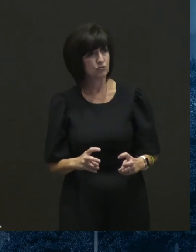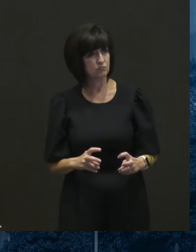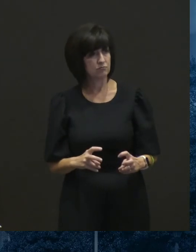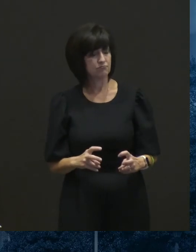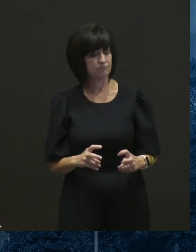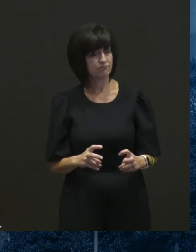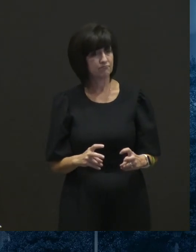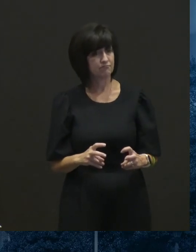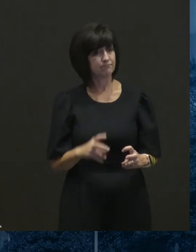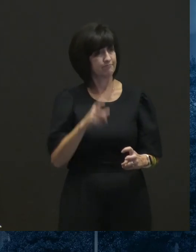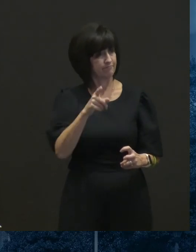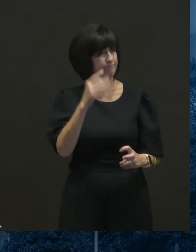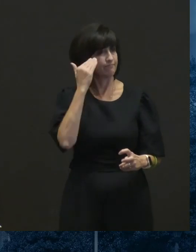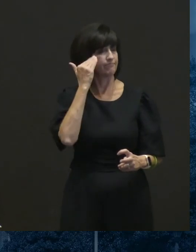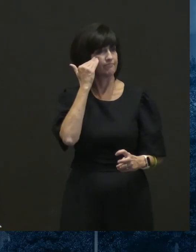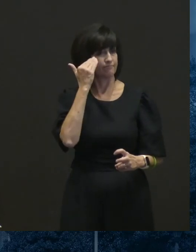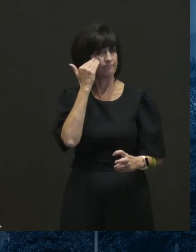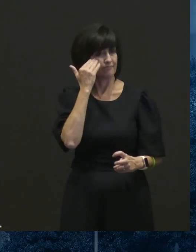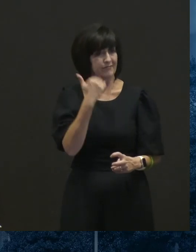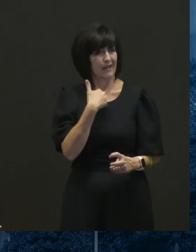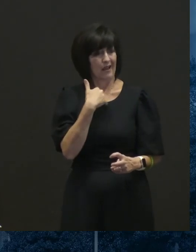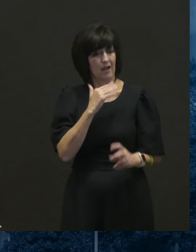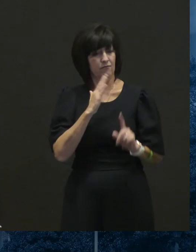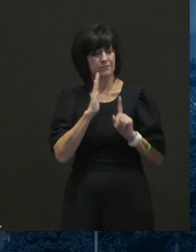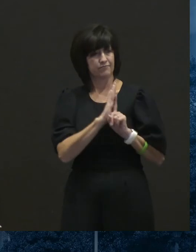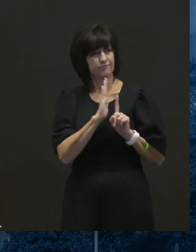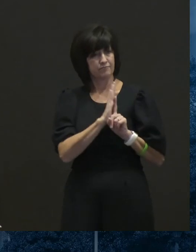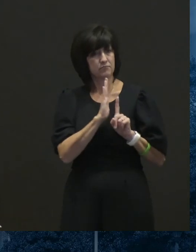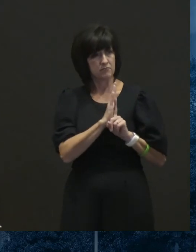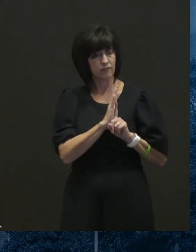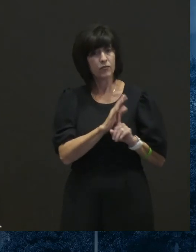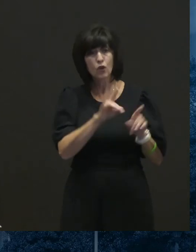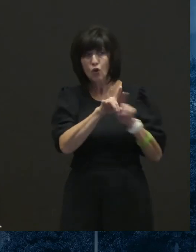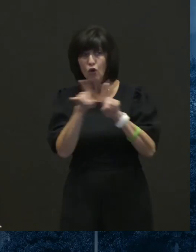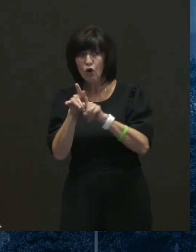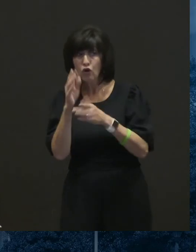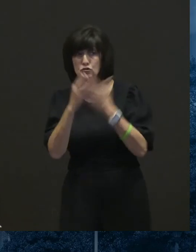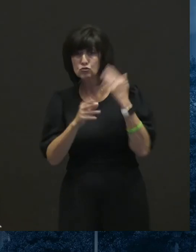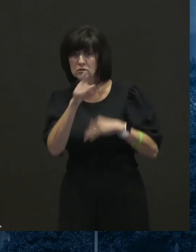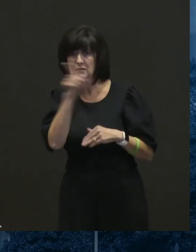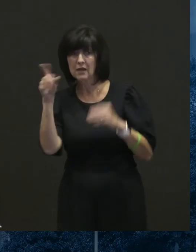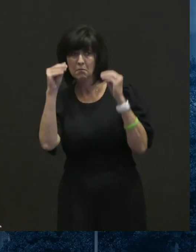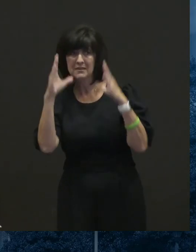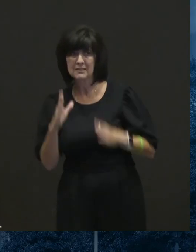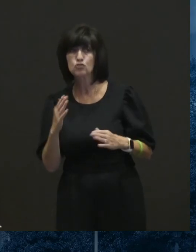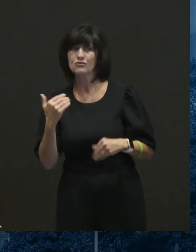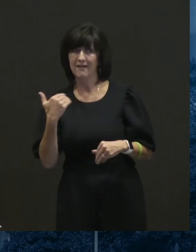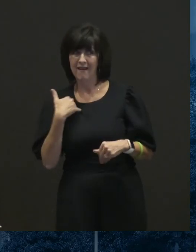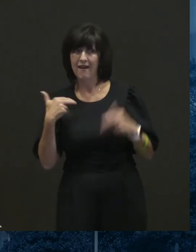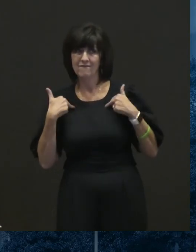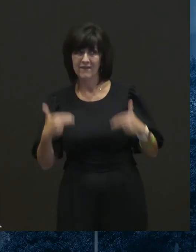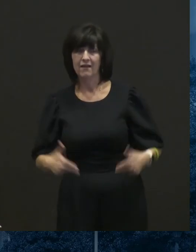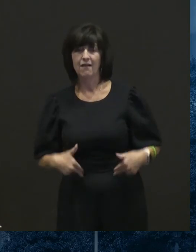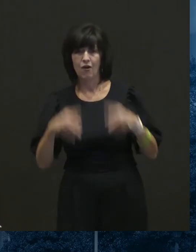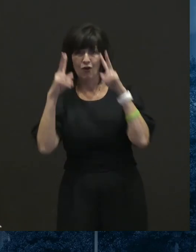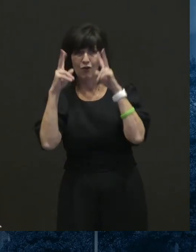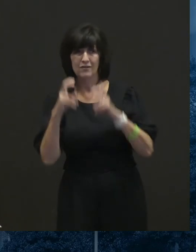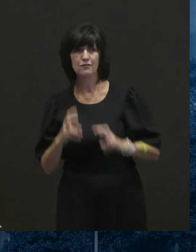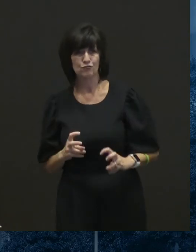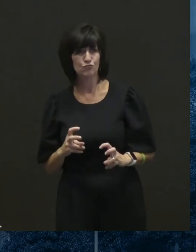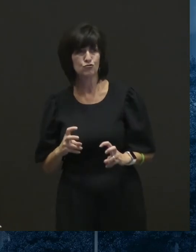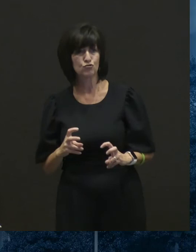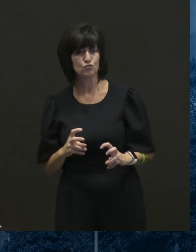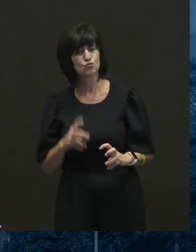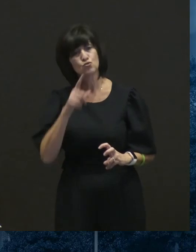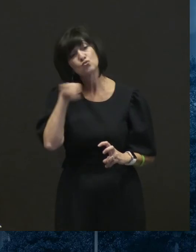pre-existing health conditions. It's also the case that there are teachers that have pre-existing health conditions that need to. And so the districts are